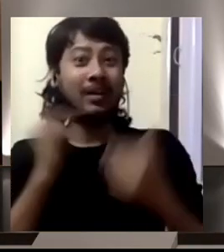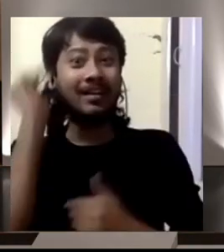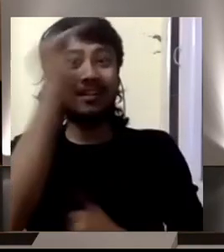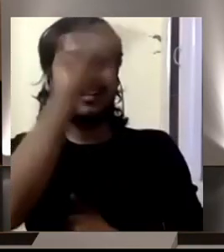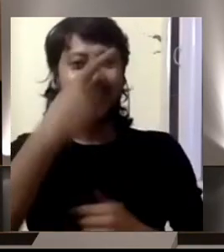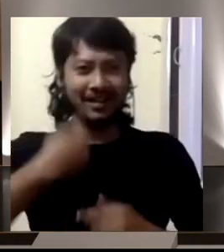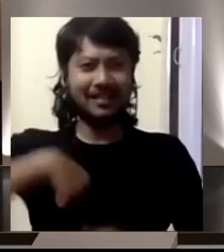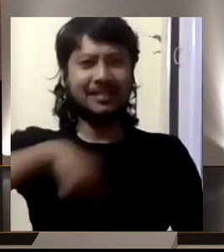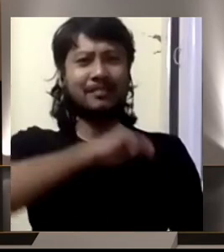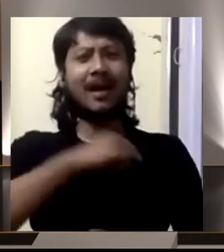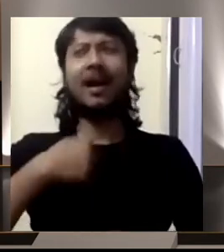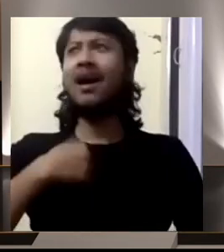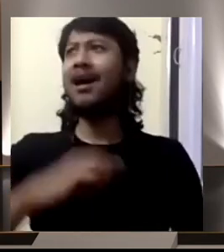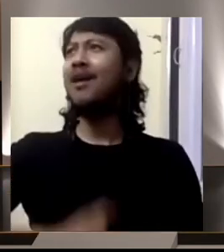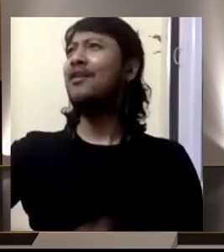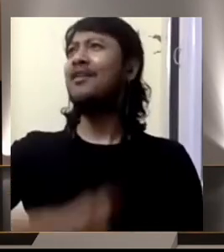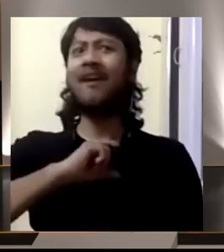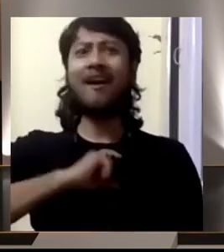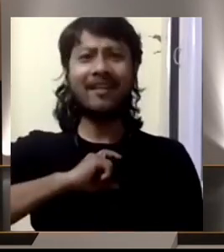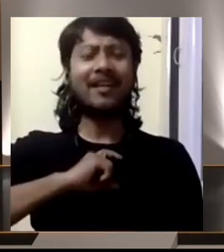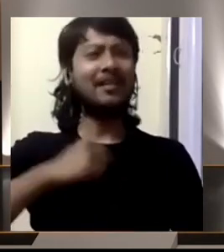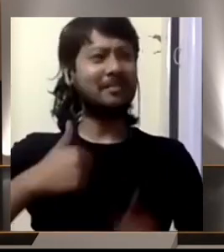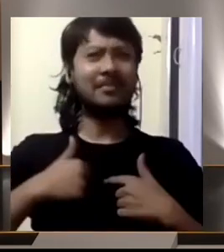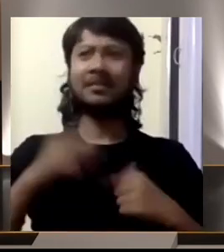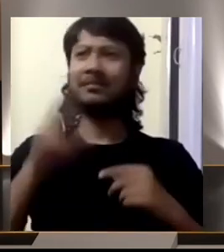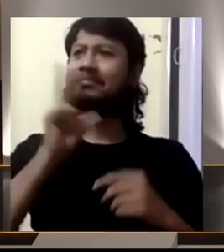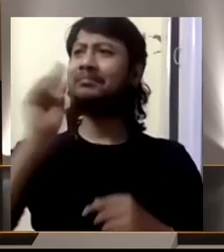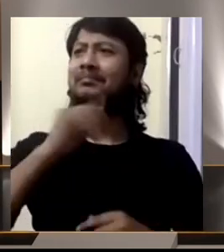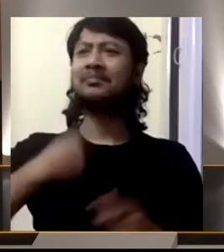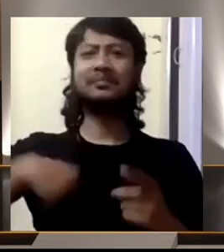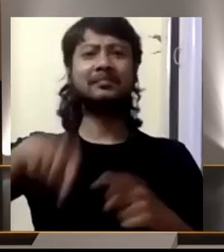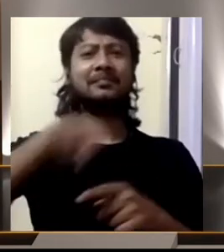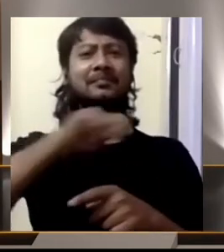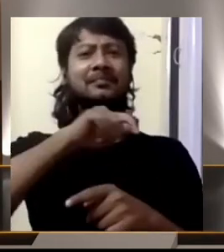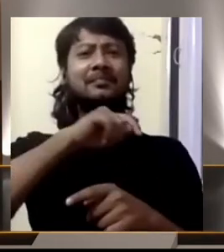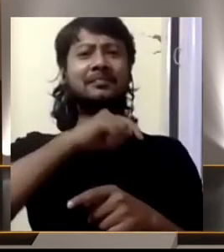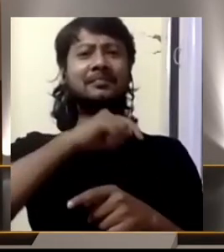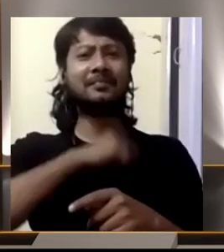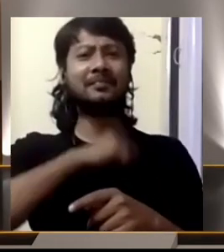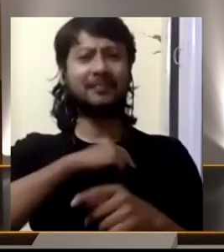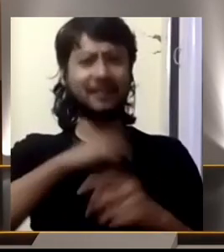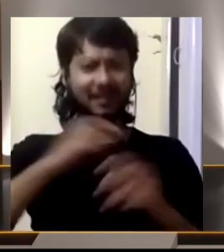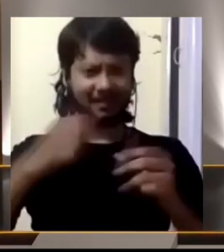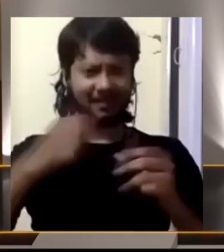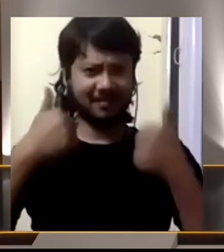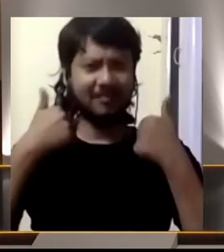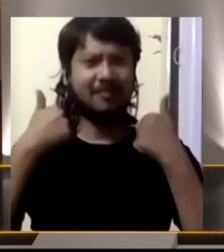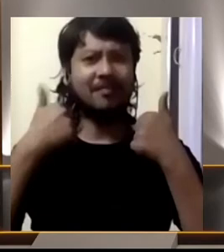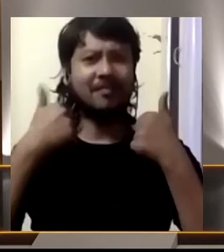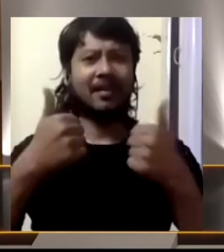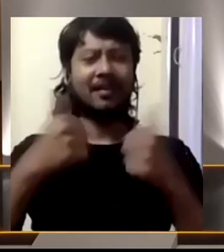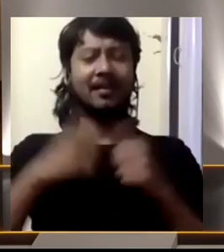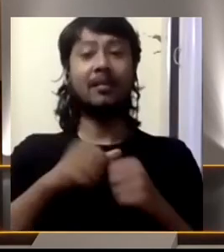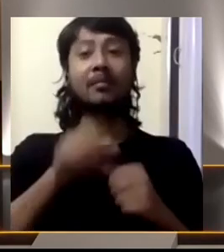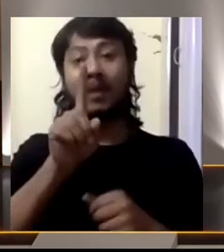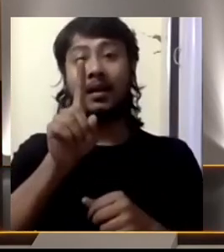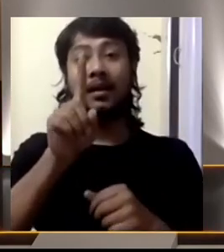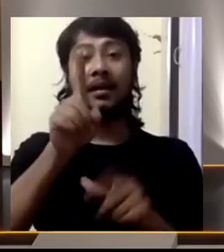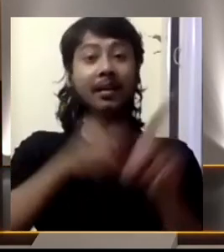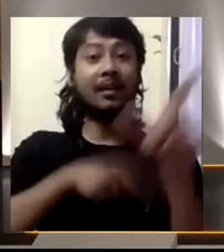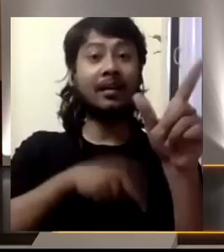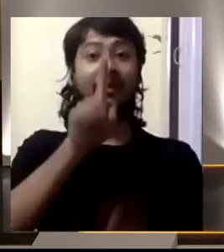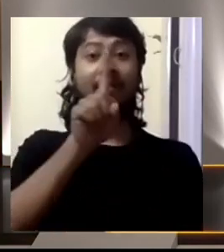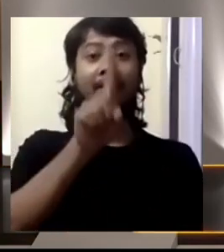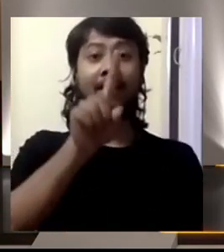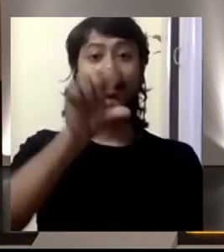I could speak Spanish well. Yet, in 1981, when I got a job with a little company called